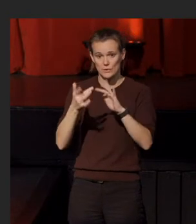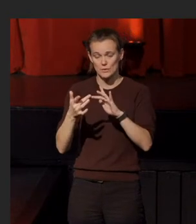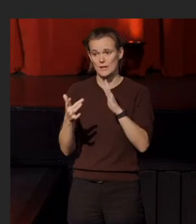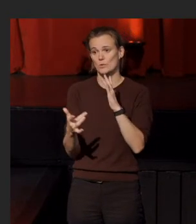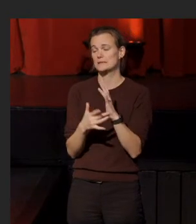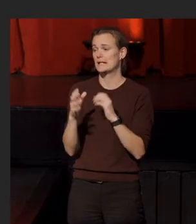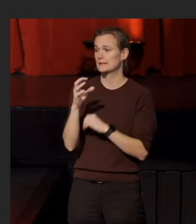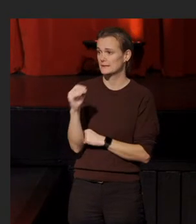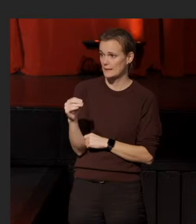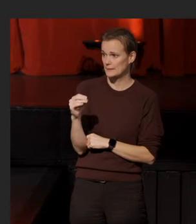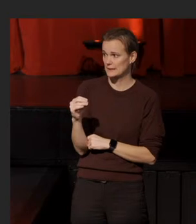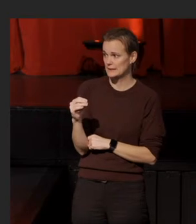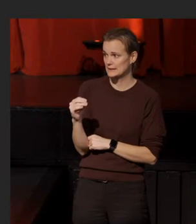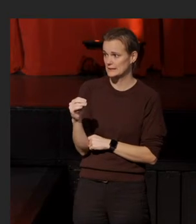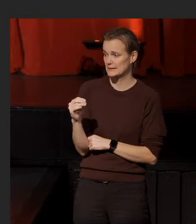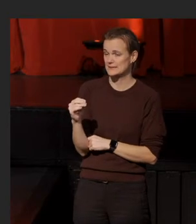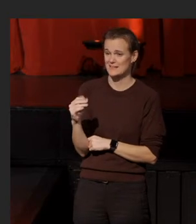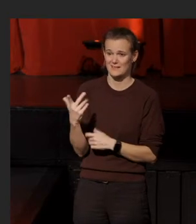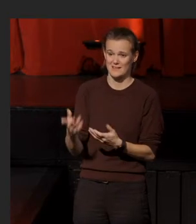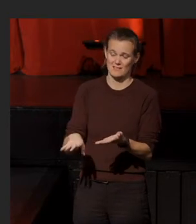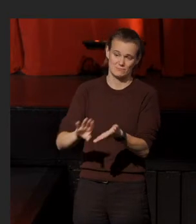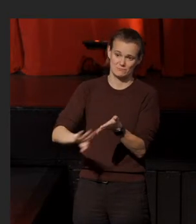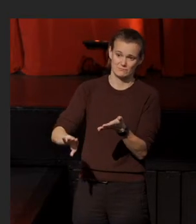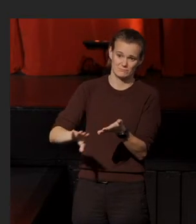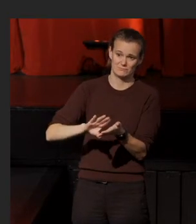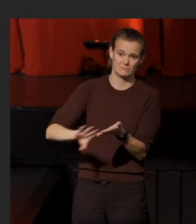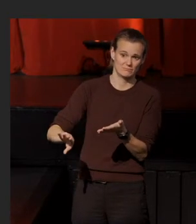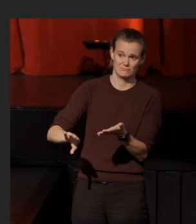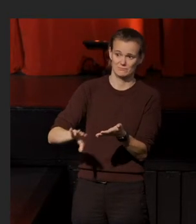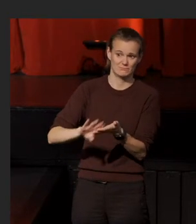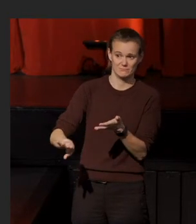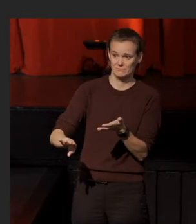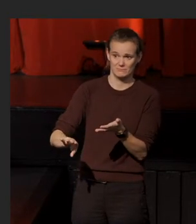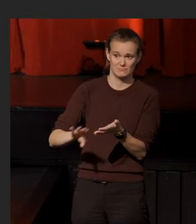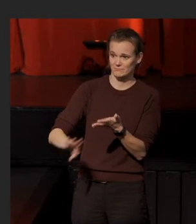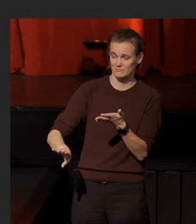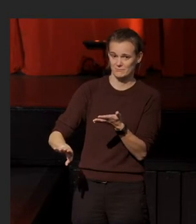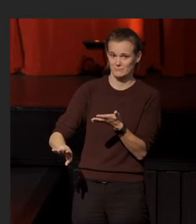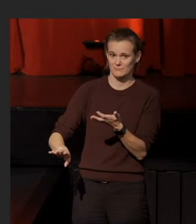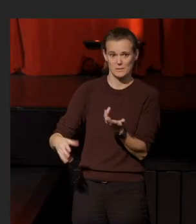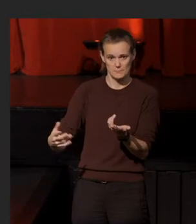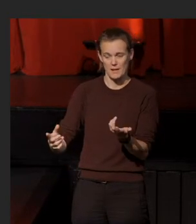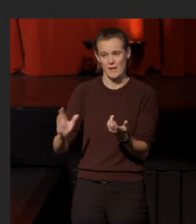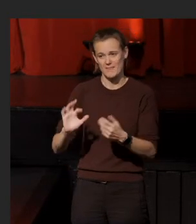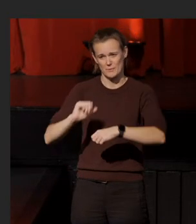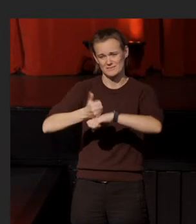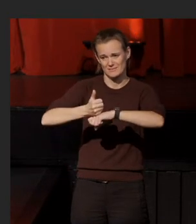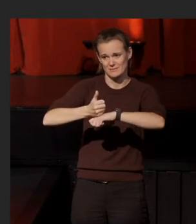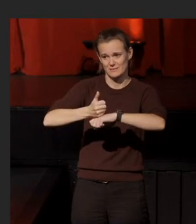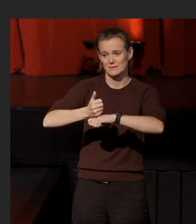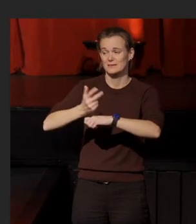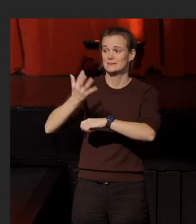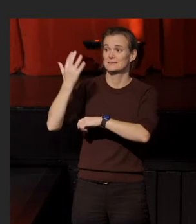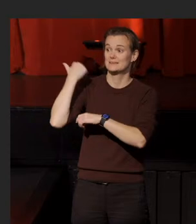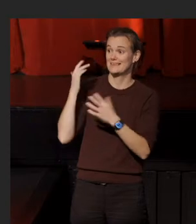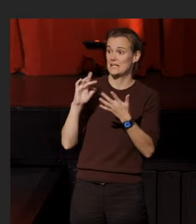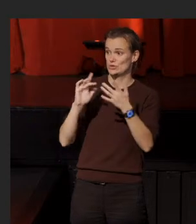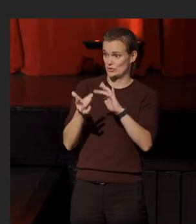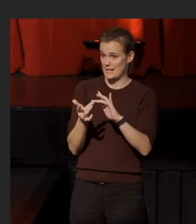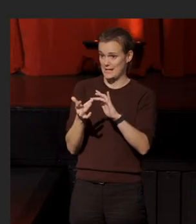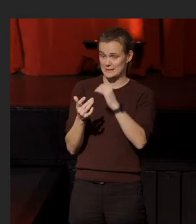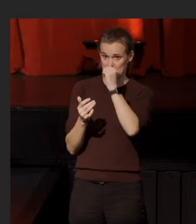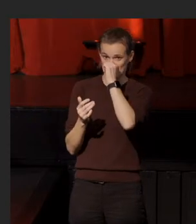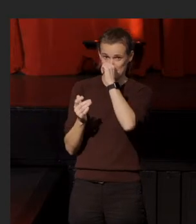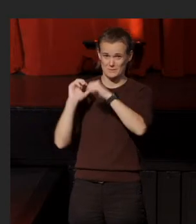companies have enjoyed a free pass. And that wasn't an accident either. Early on in the internet's history, there was a deliberate